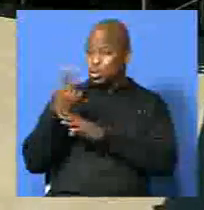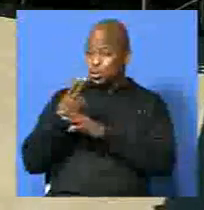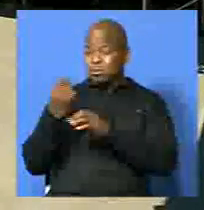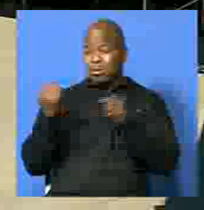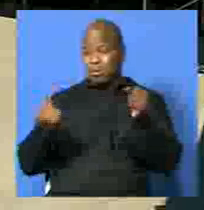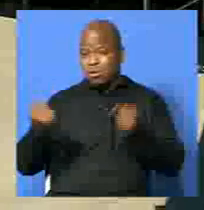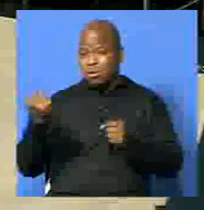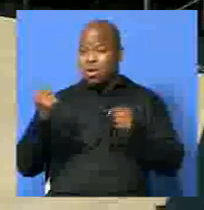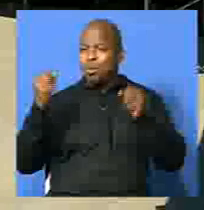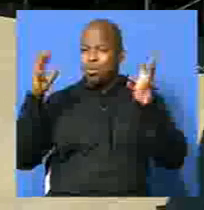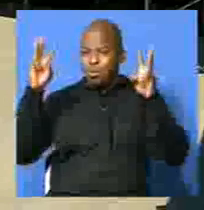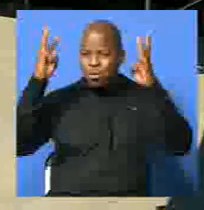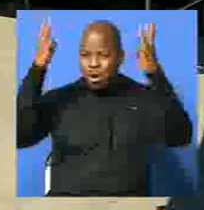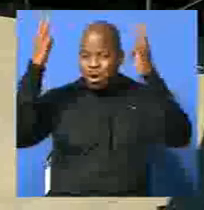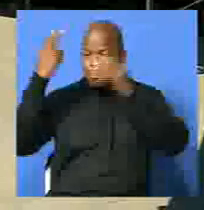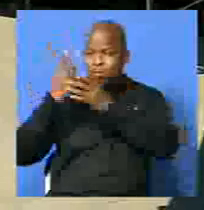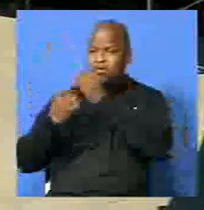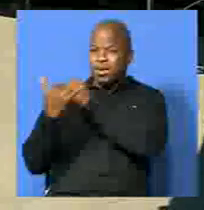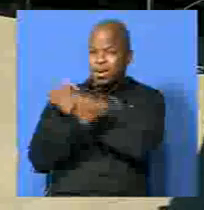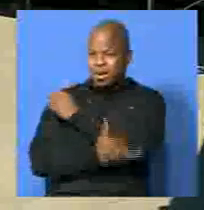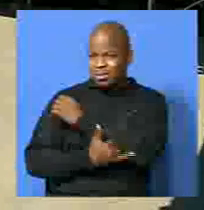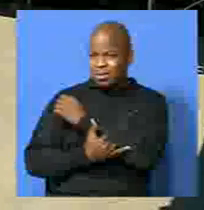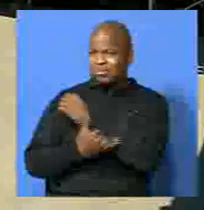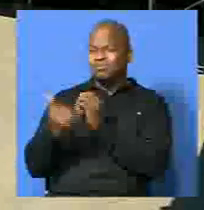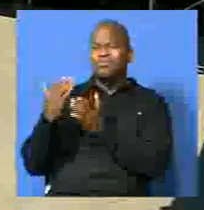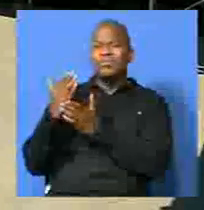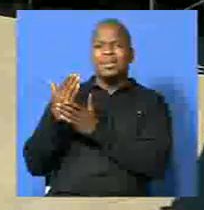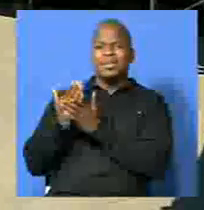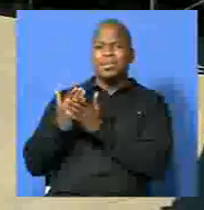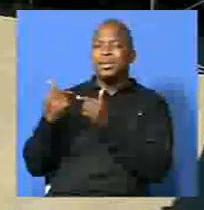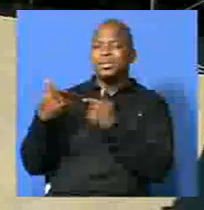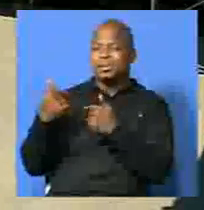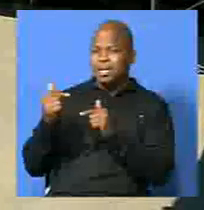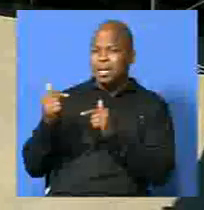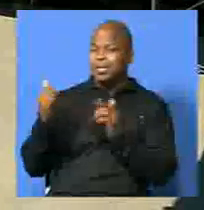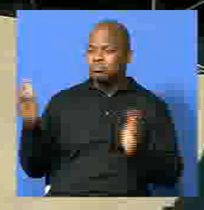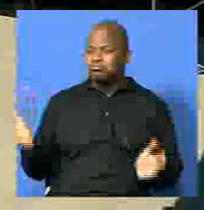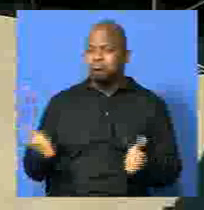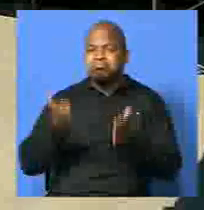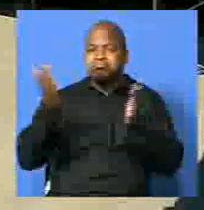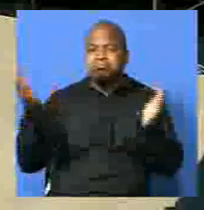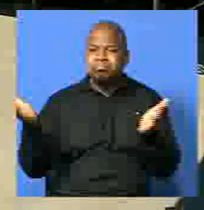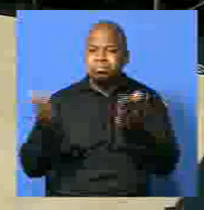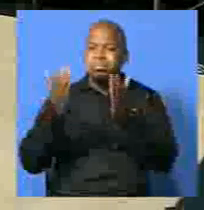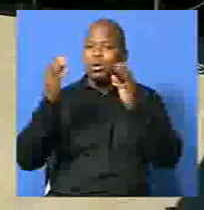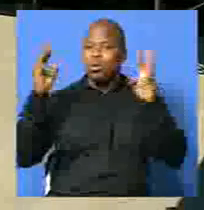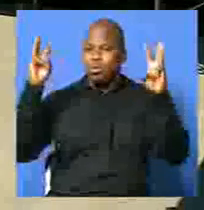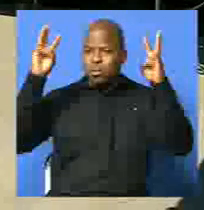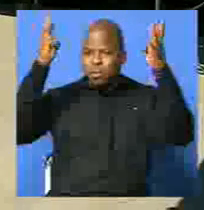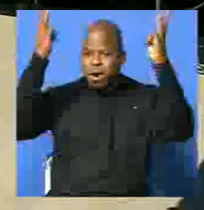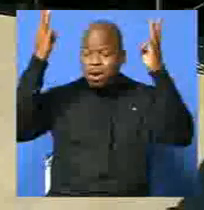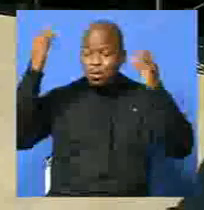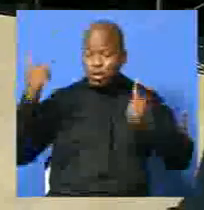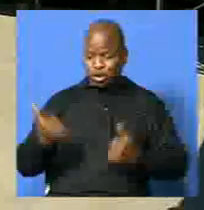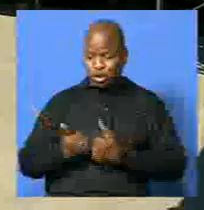dikoletelo tsa Botswana raja mahatse o mabedi e le sengwe tota go leka tota le gona go tsholetsa serodumo sa Botswana ba ka tsamba amile